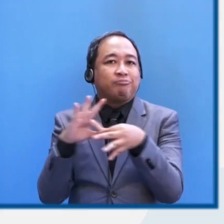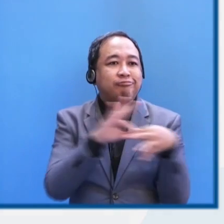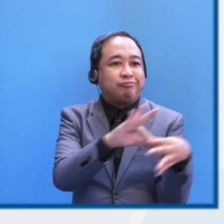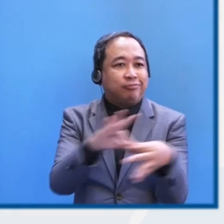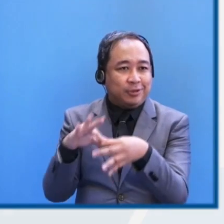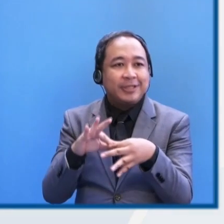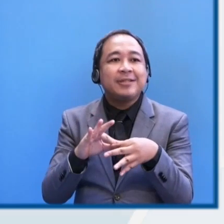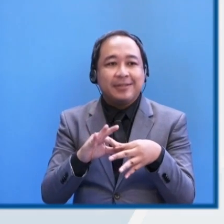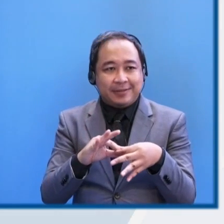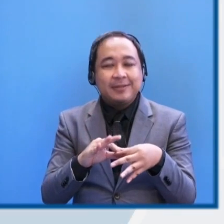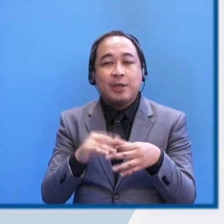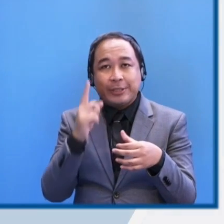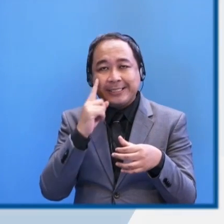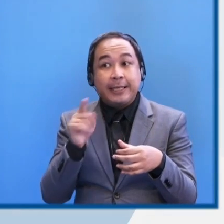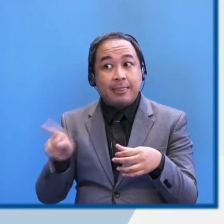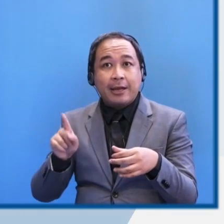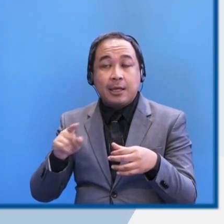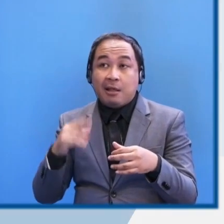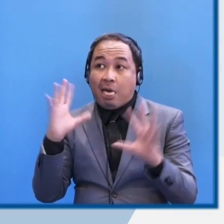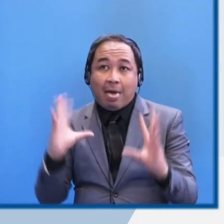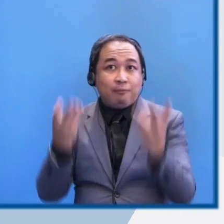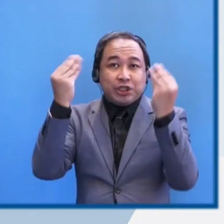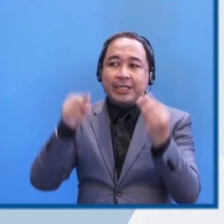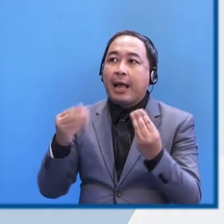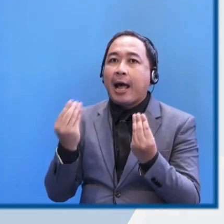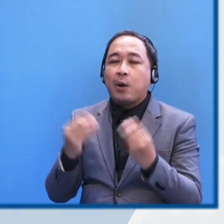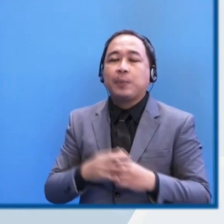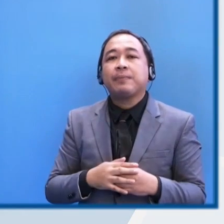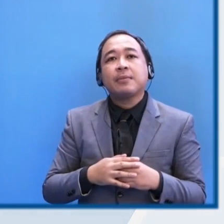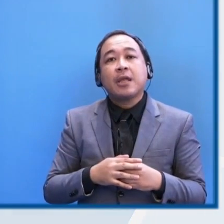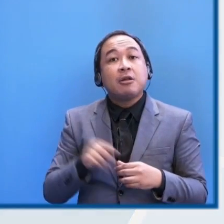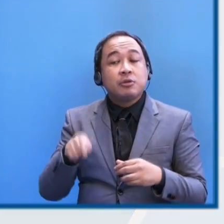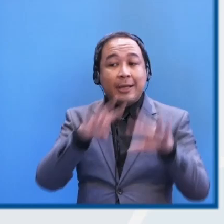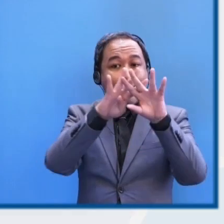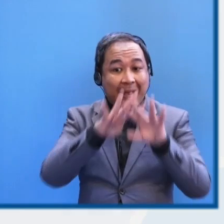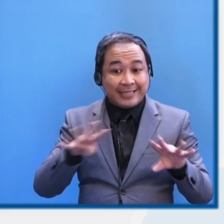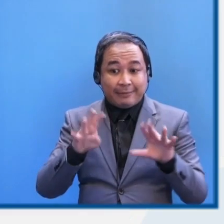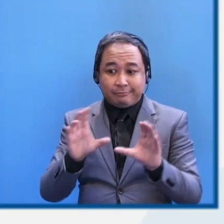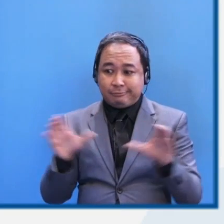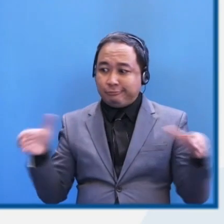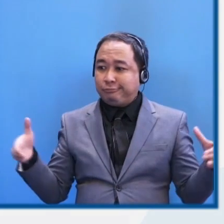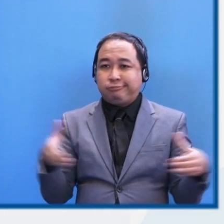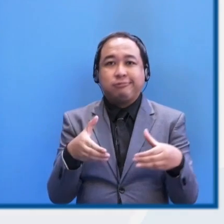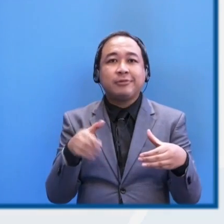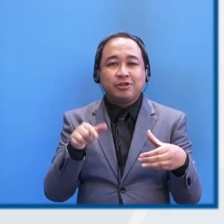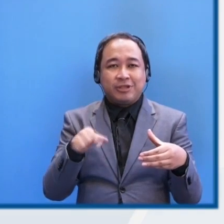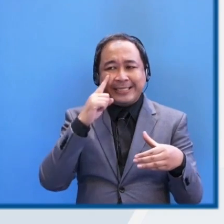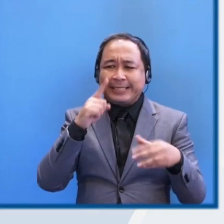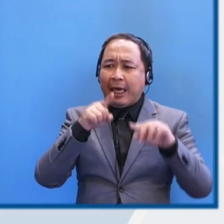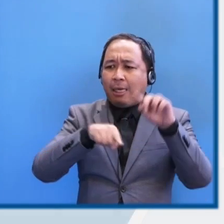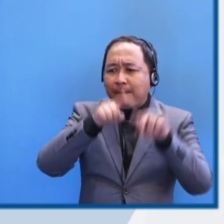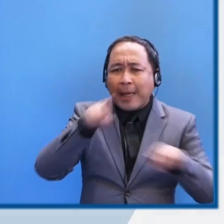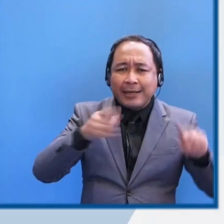response. As a whole, the ASEAN works together as one towards multi-hazard and multi-sectoral approaches